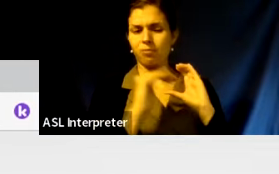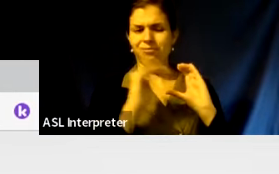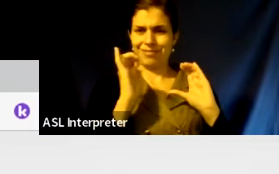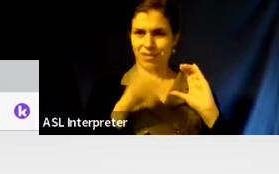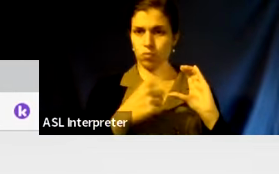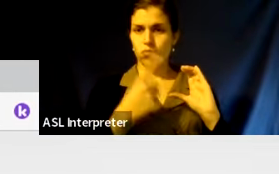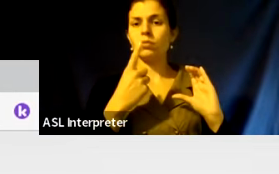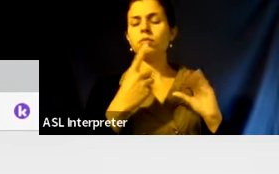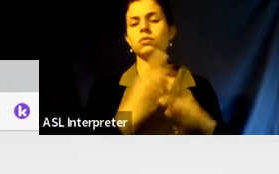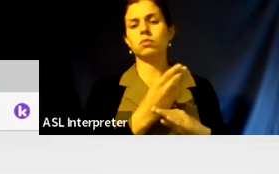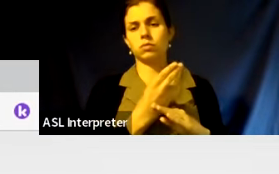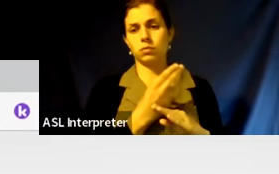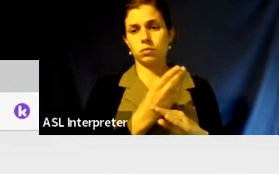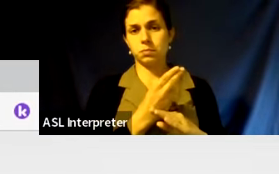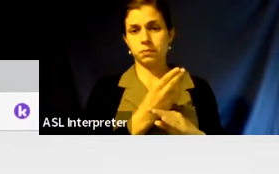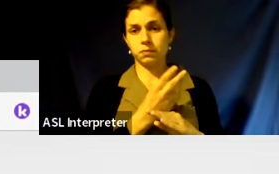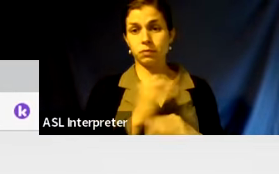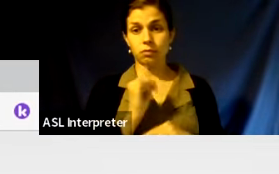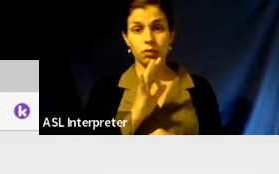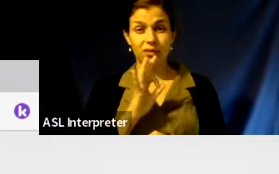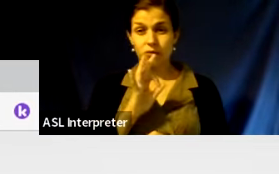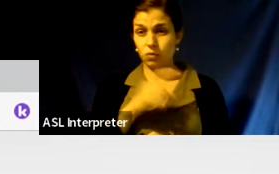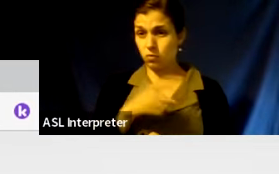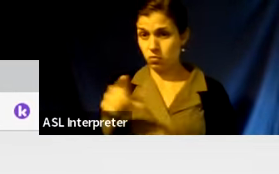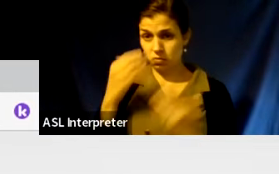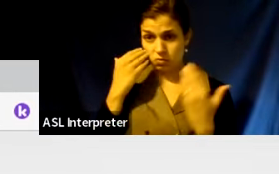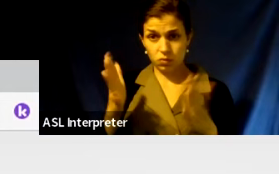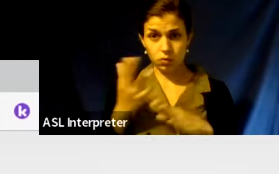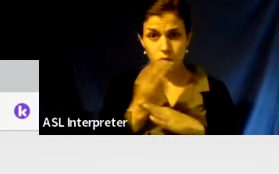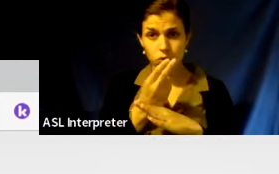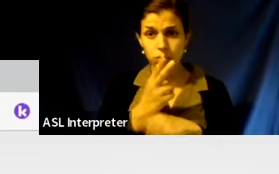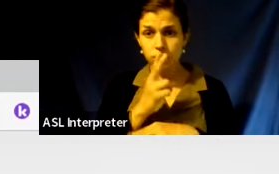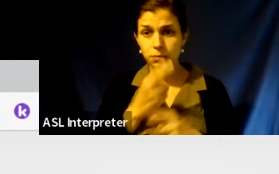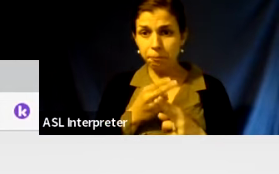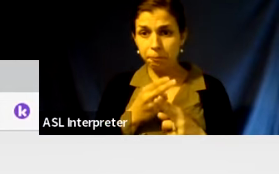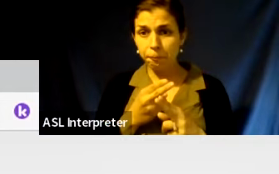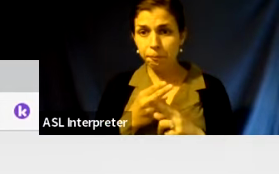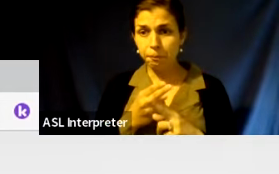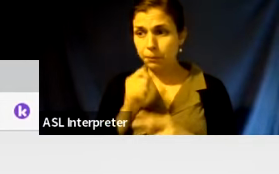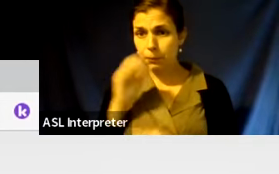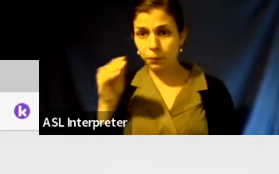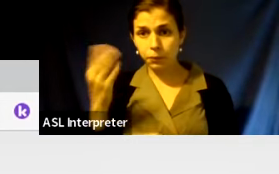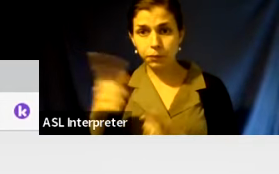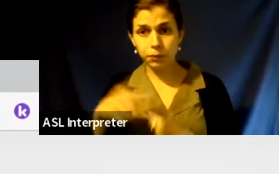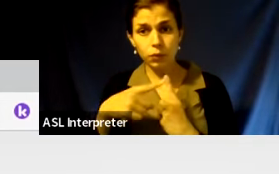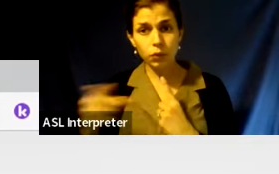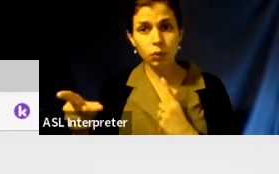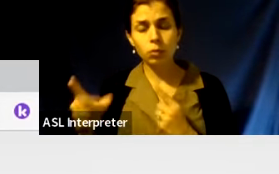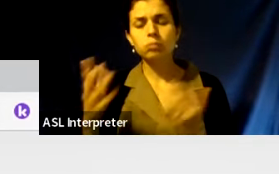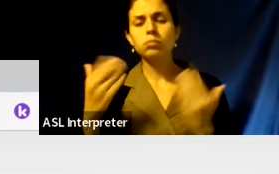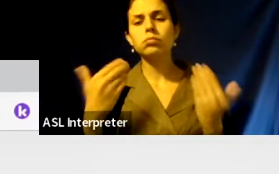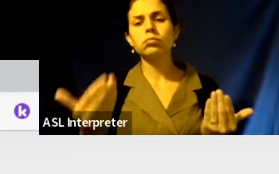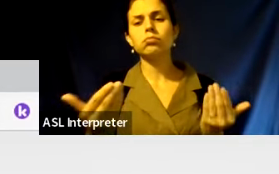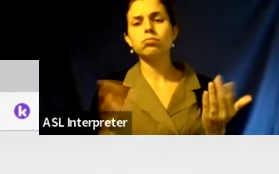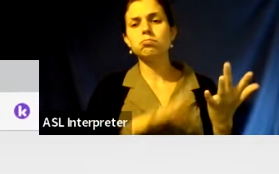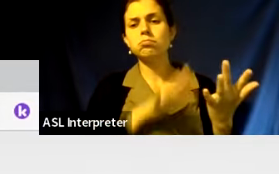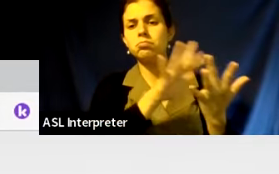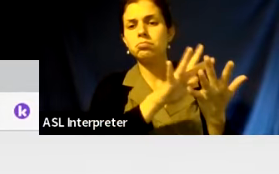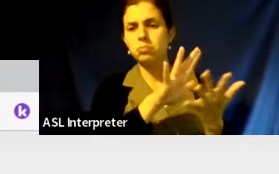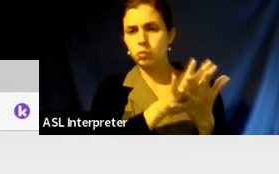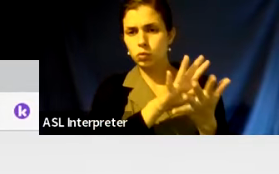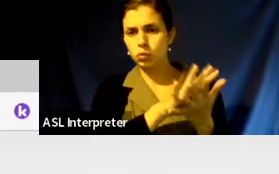is, if that was not provided to you when you enrolled, you can contact your student school and they will provide that information to